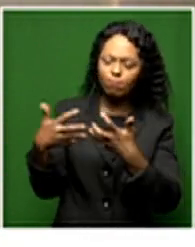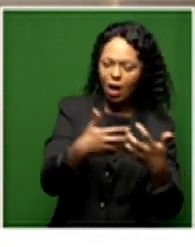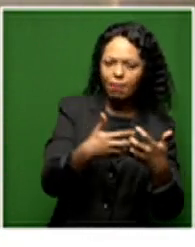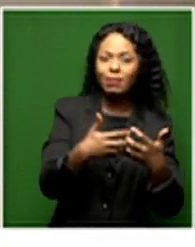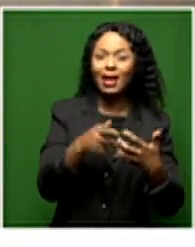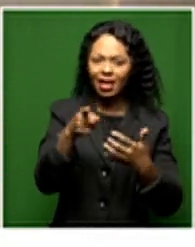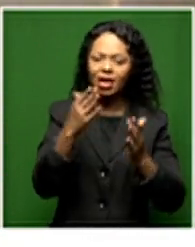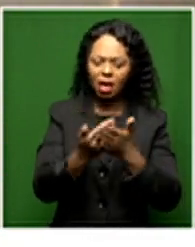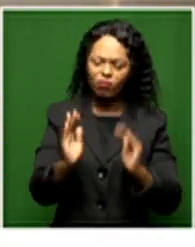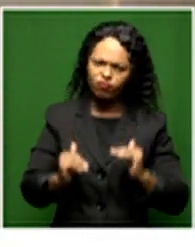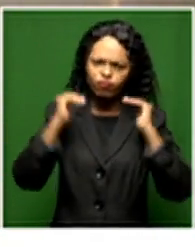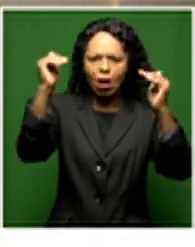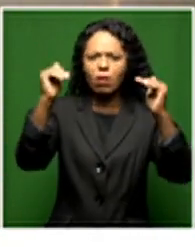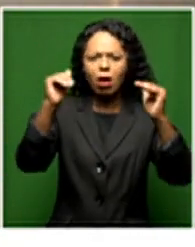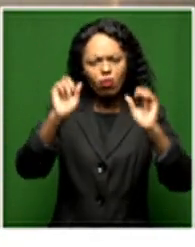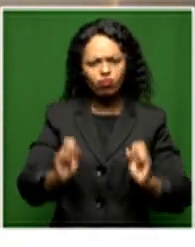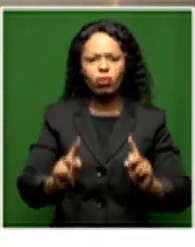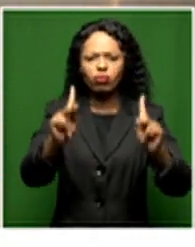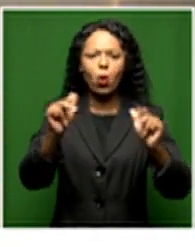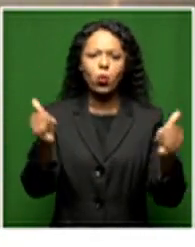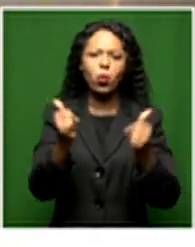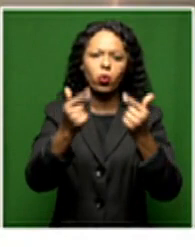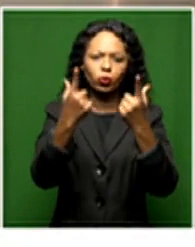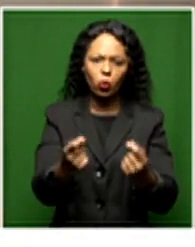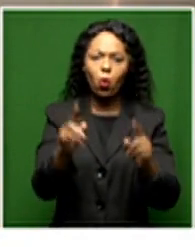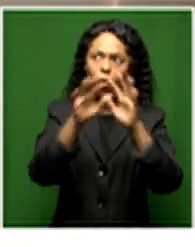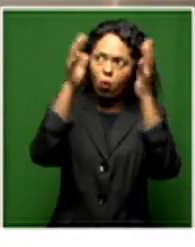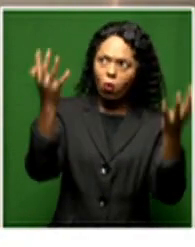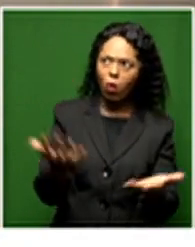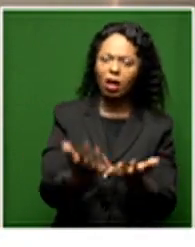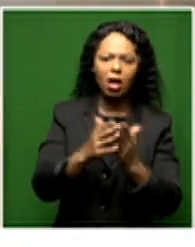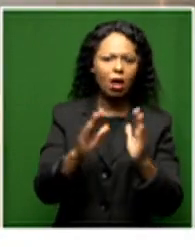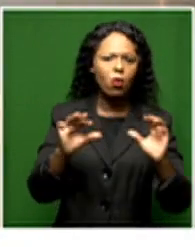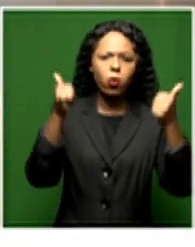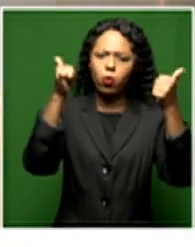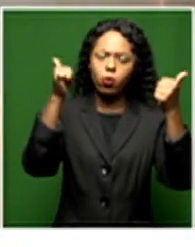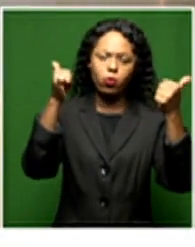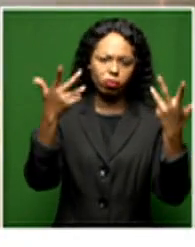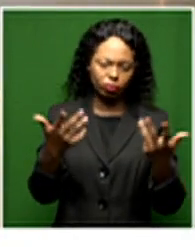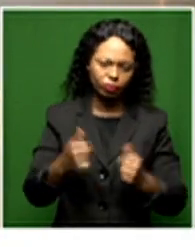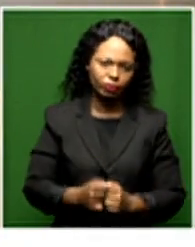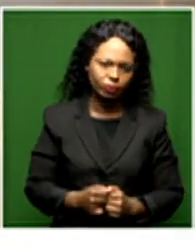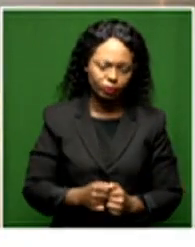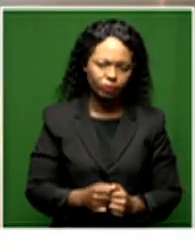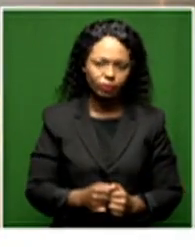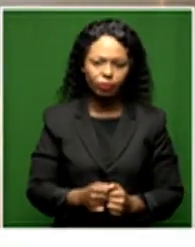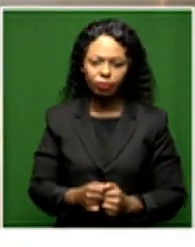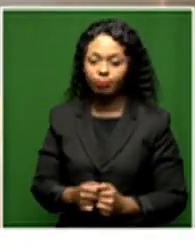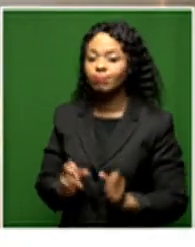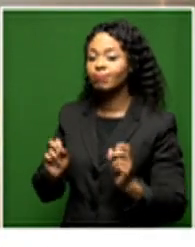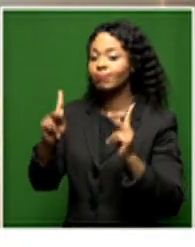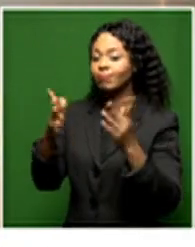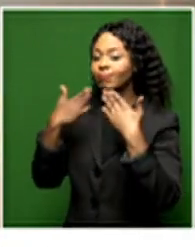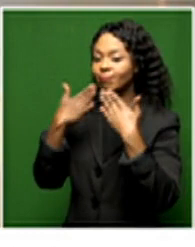of what we would be able to do if we're quite deliberate about the way that we transform towards dominance in this outsourcing industry. All right, let's leave it